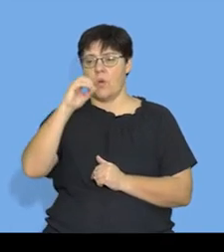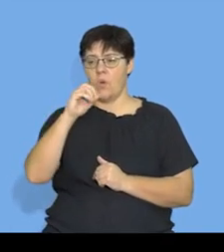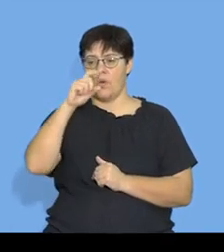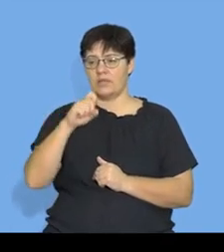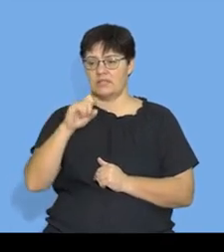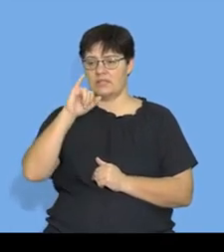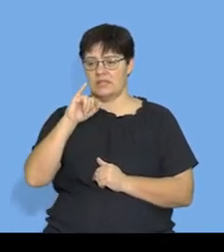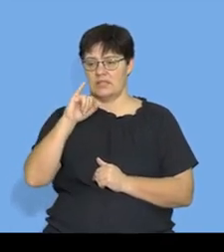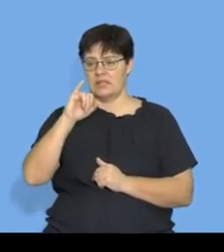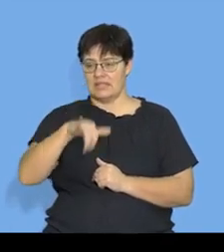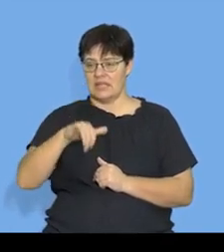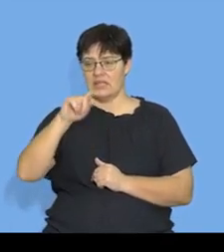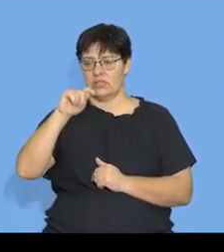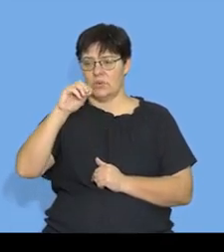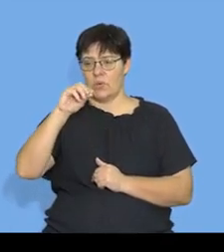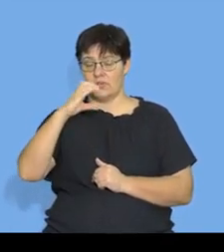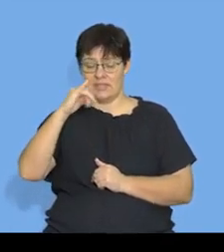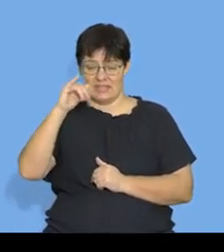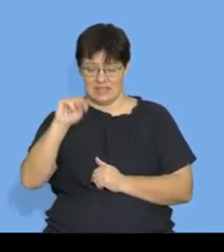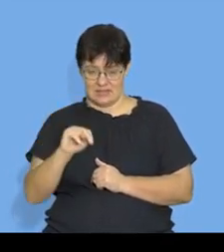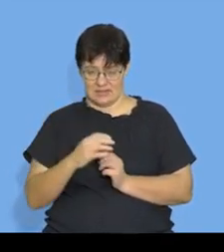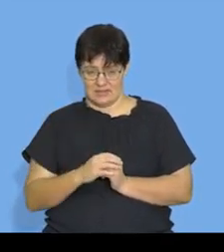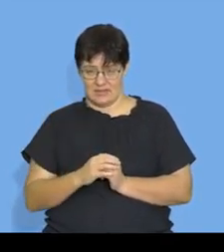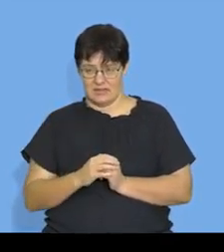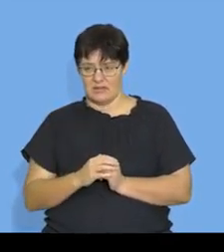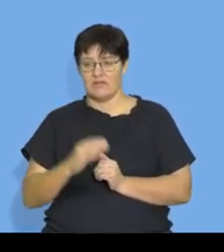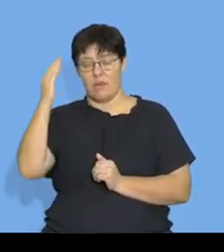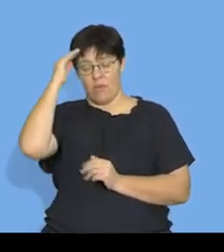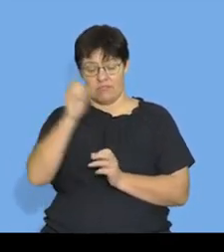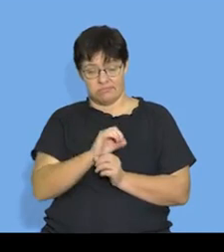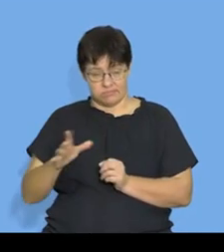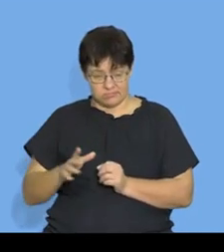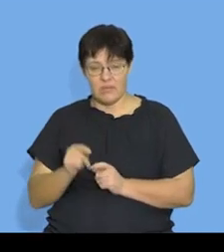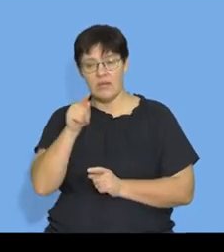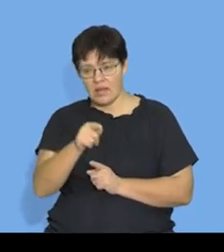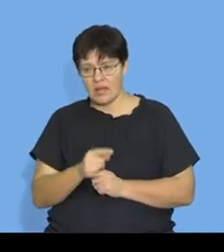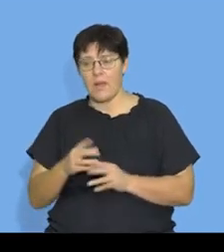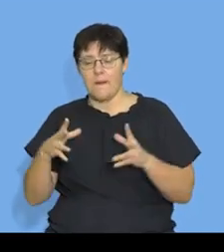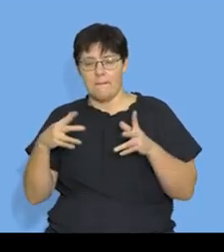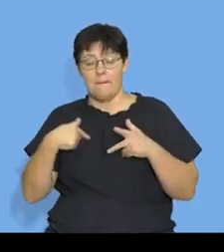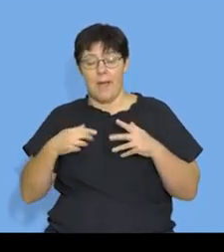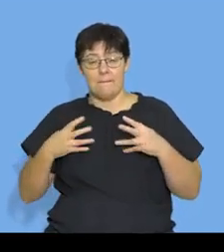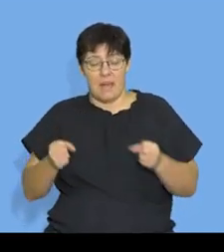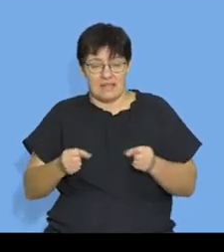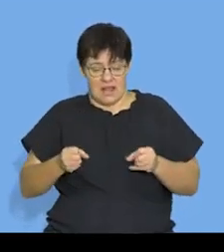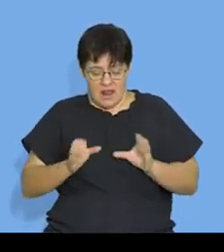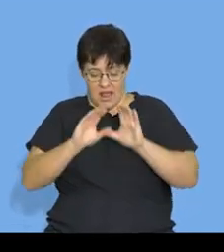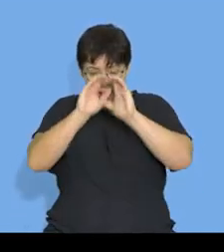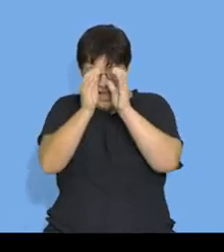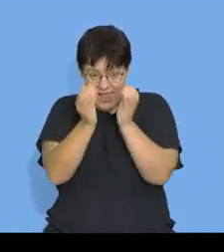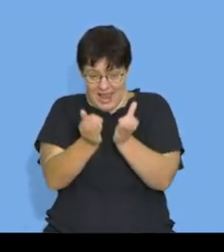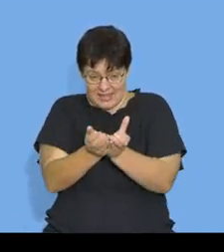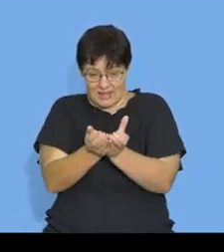oxytocin. Oxytocin is released from parts of the brain which cause the muscles